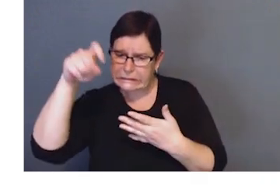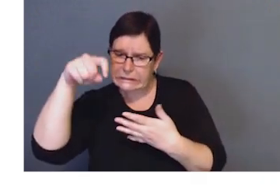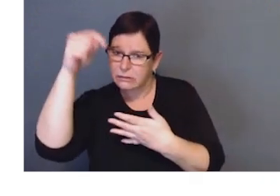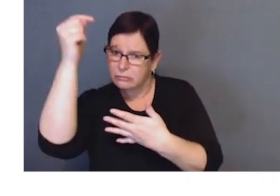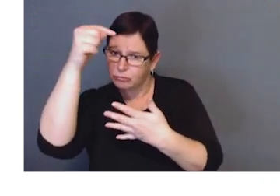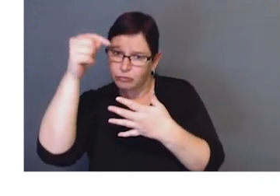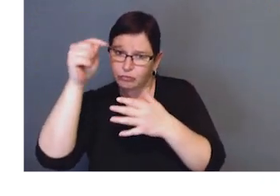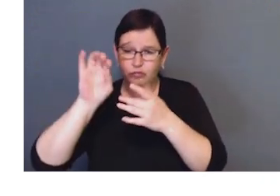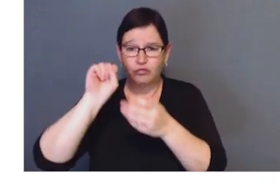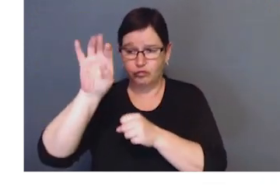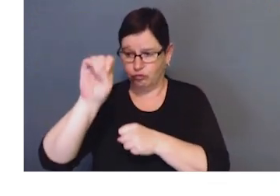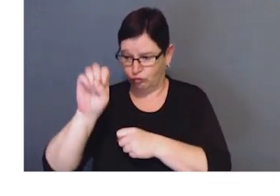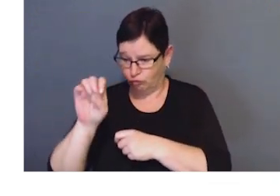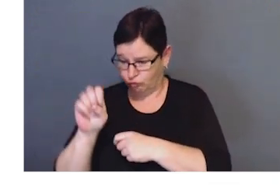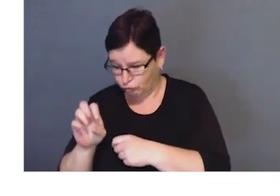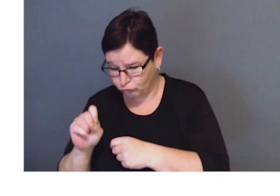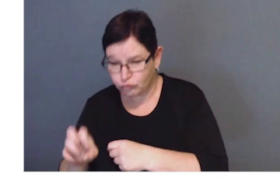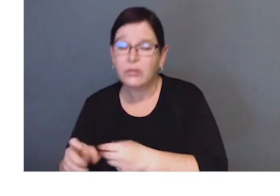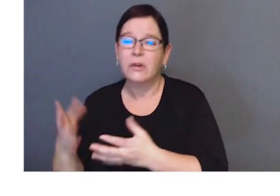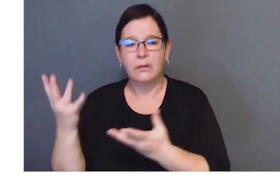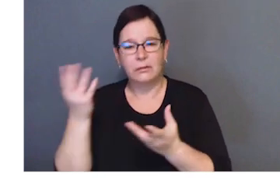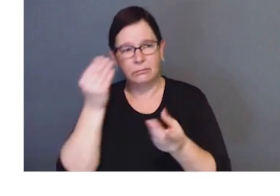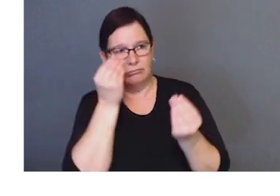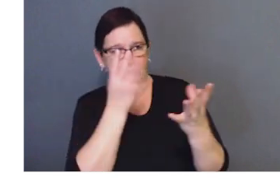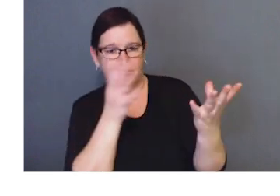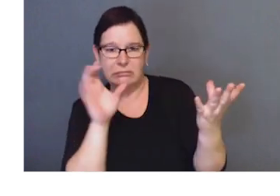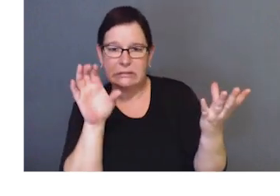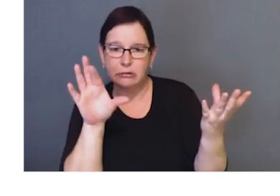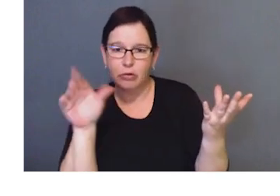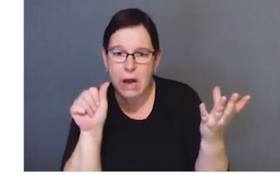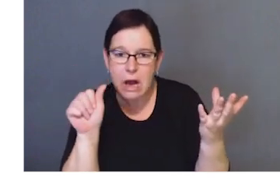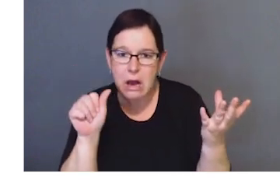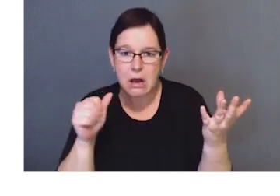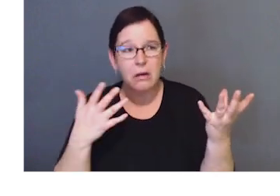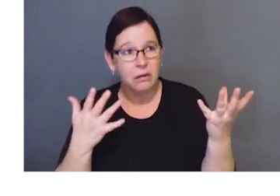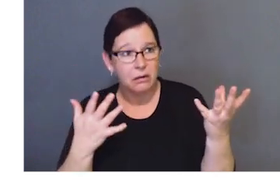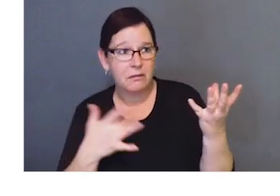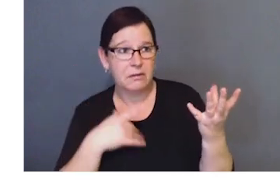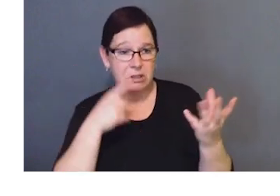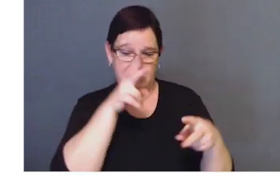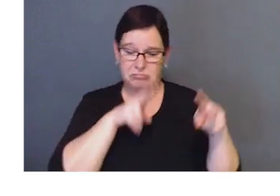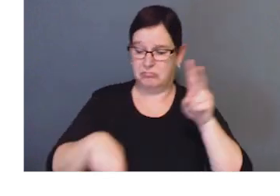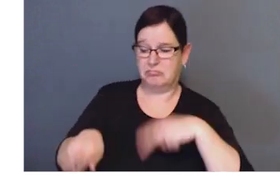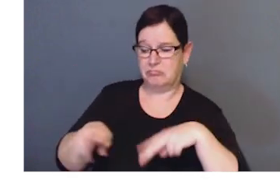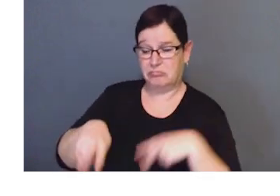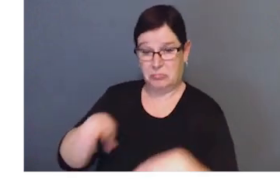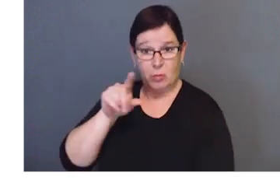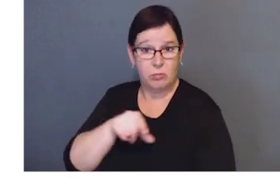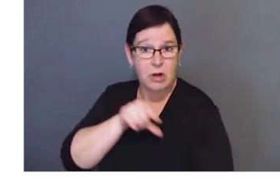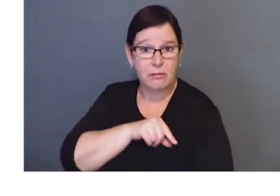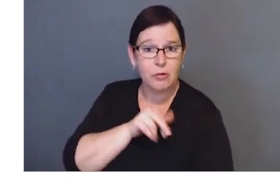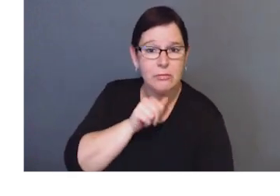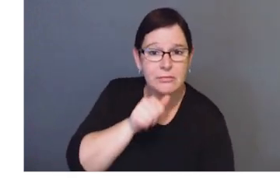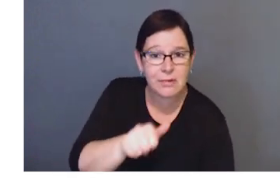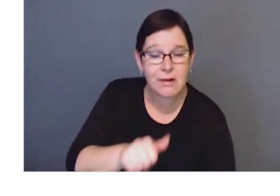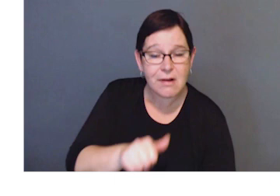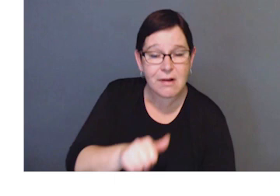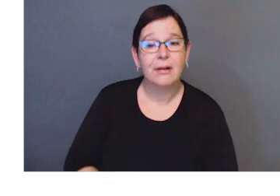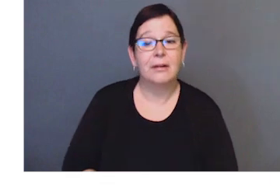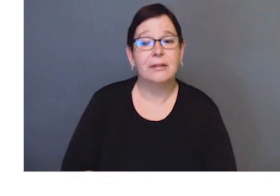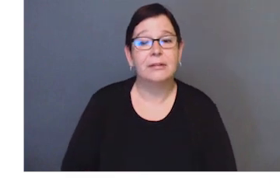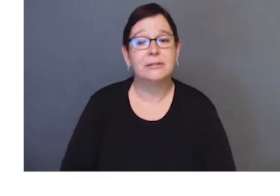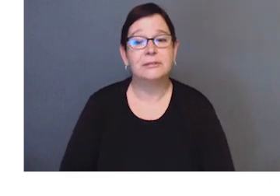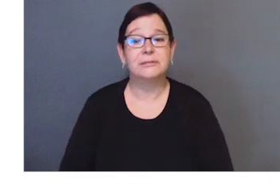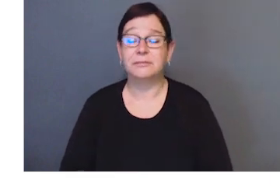determine your eligibility. At the end of the digital application, a PDF will be generated that your